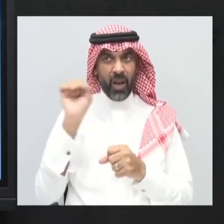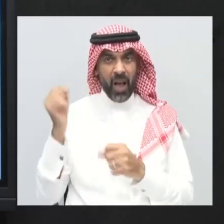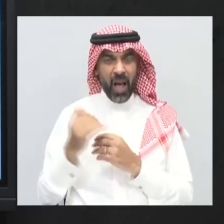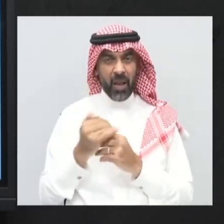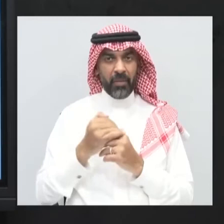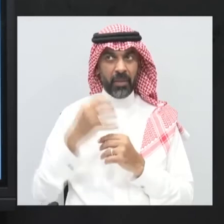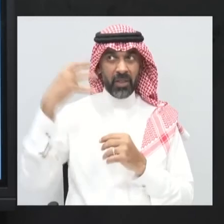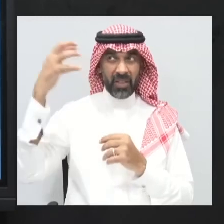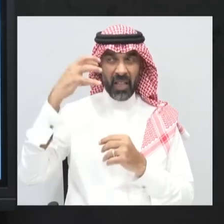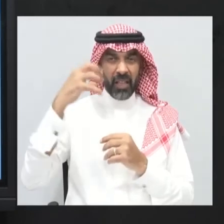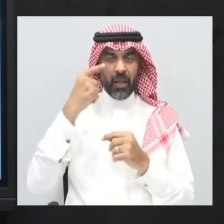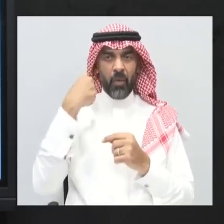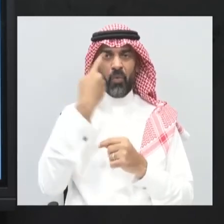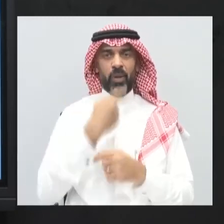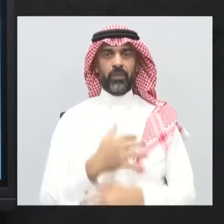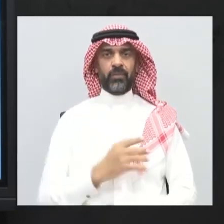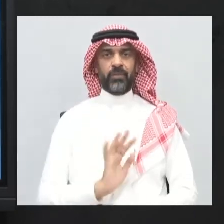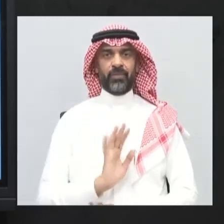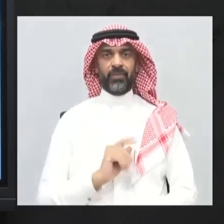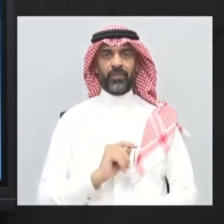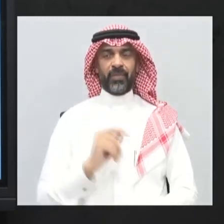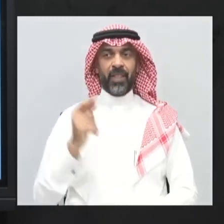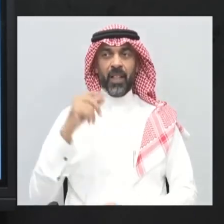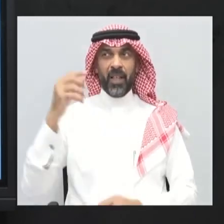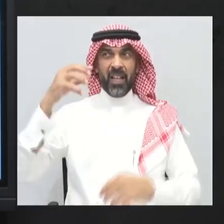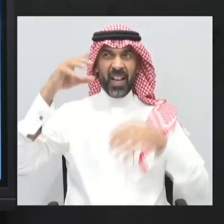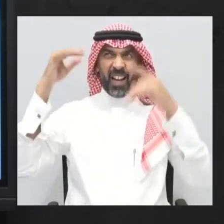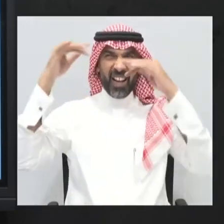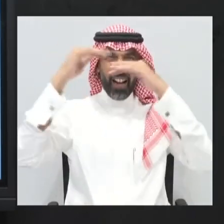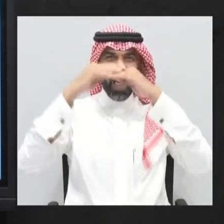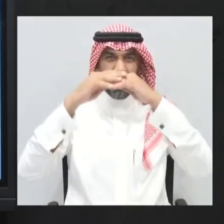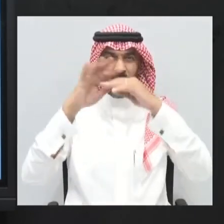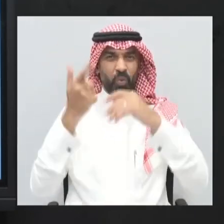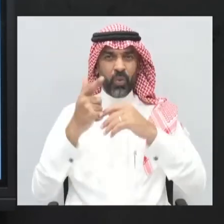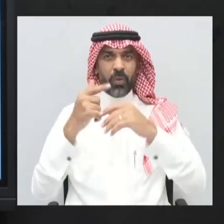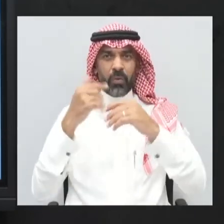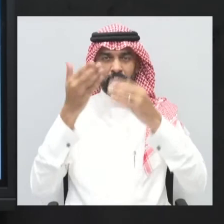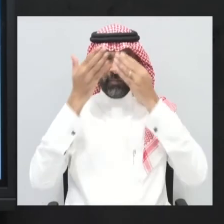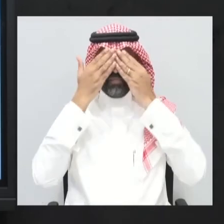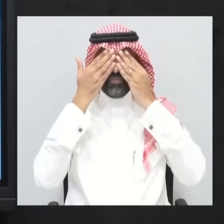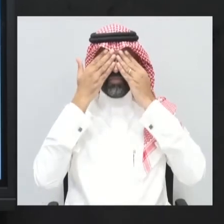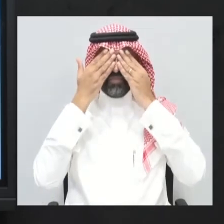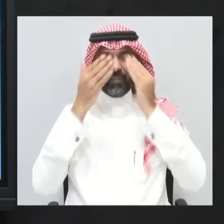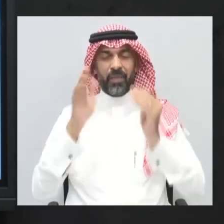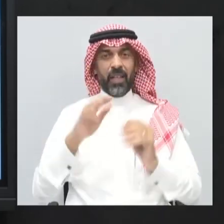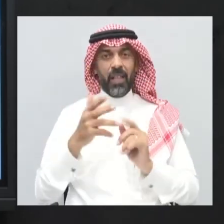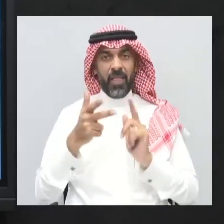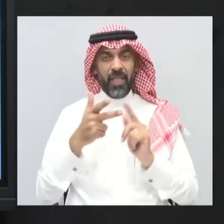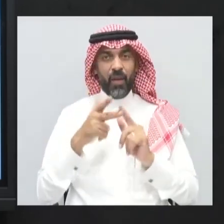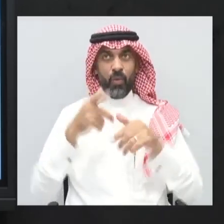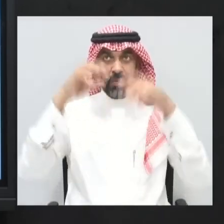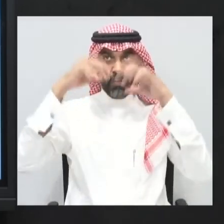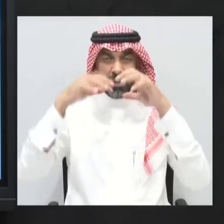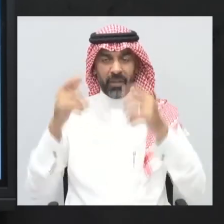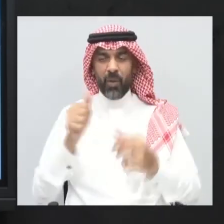your face. If it's cloudy, cover your face. And if it's rainy, imagine yourself washing your face.